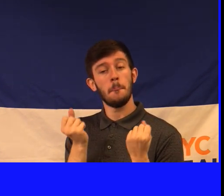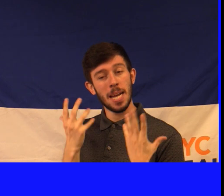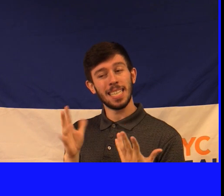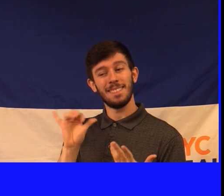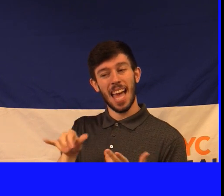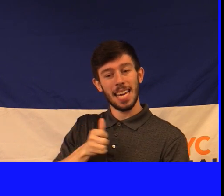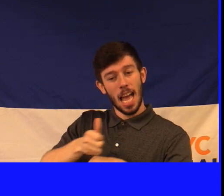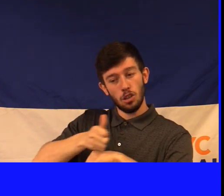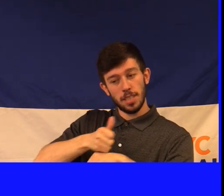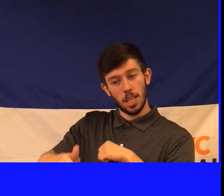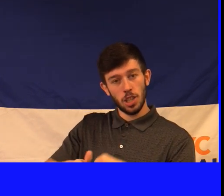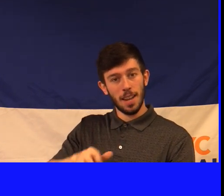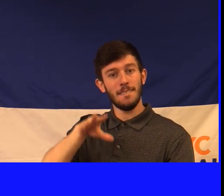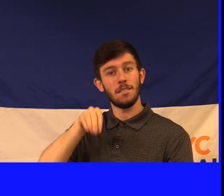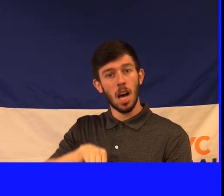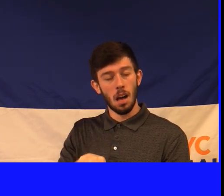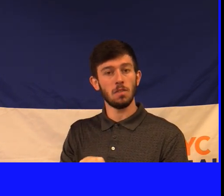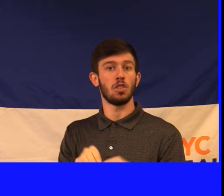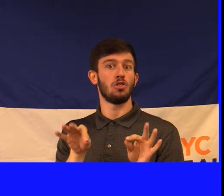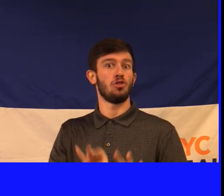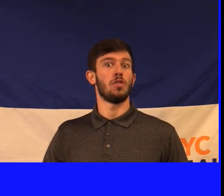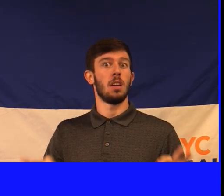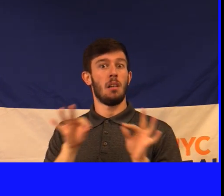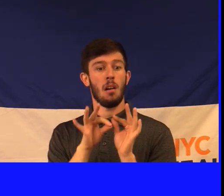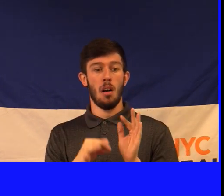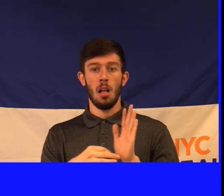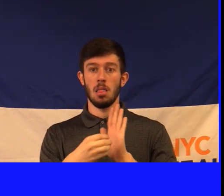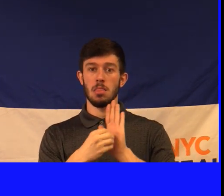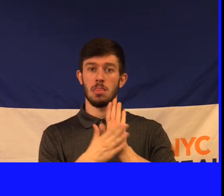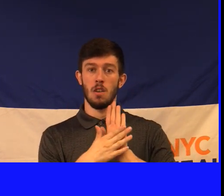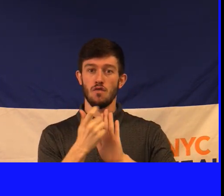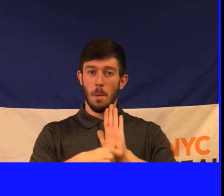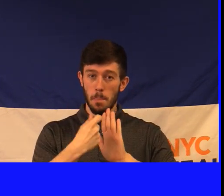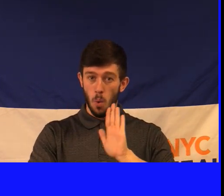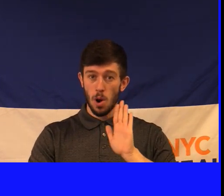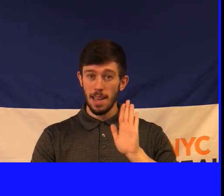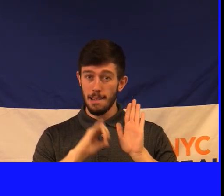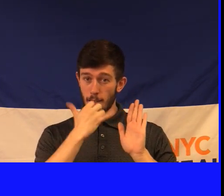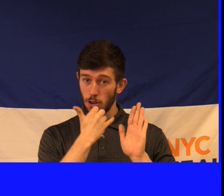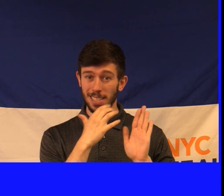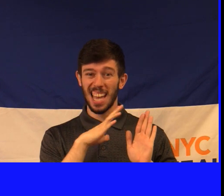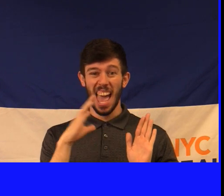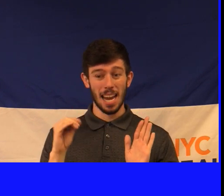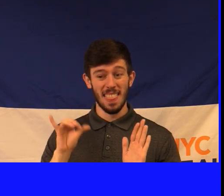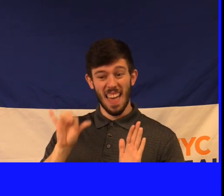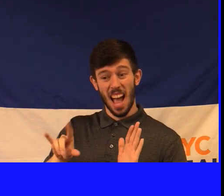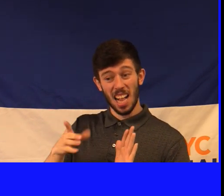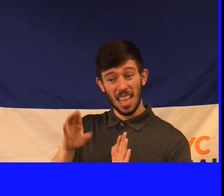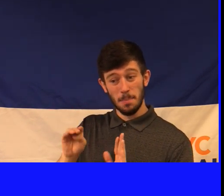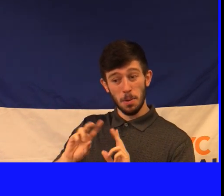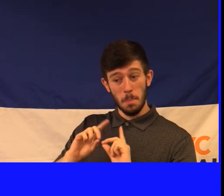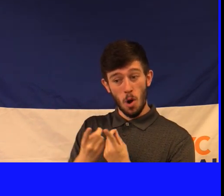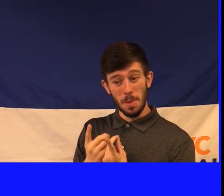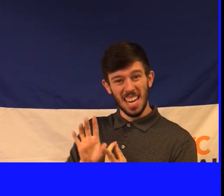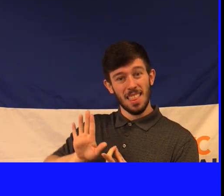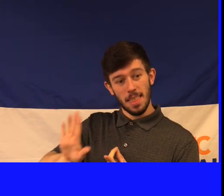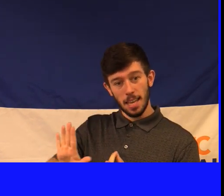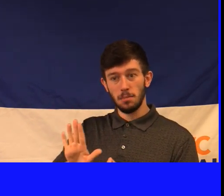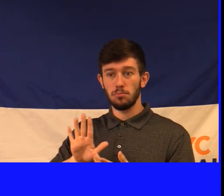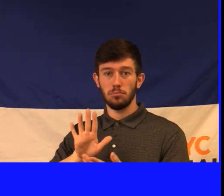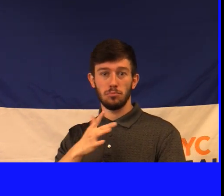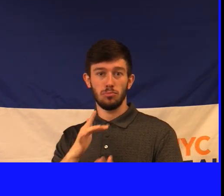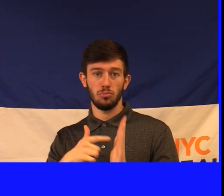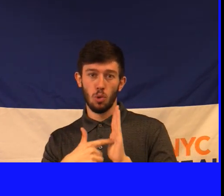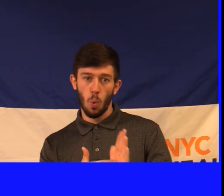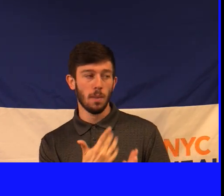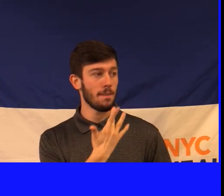accusations involved critical timesheet recording errors and favoritism by management within the Claims Department.